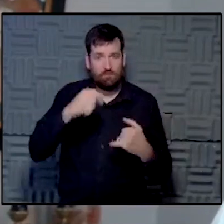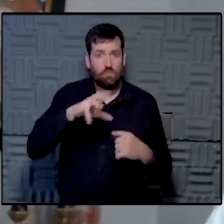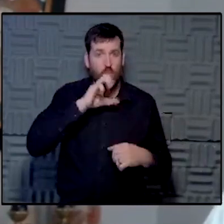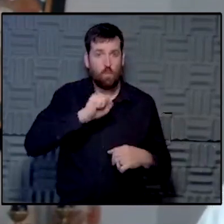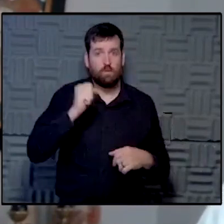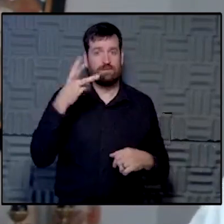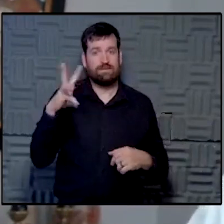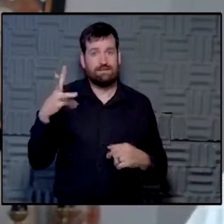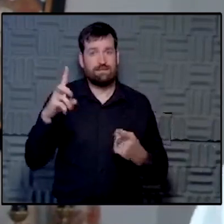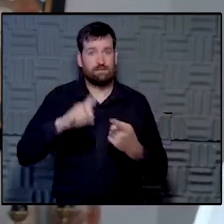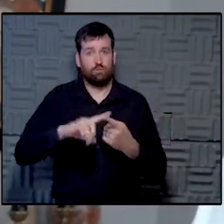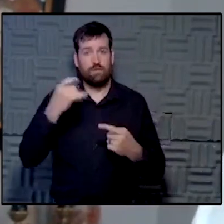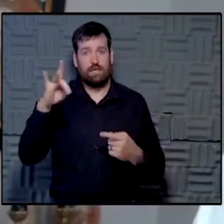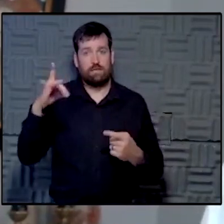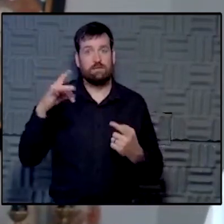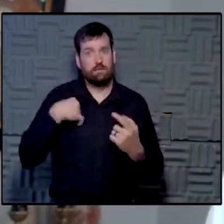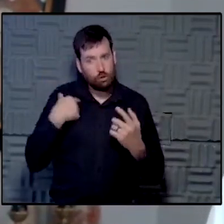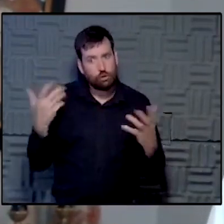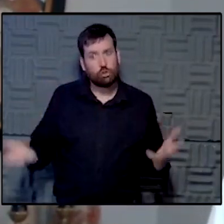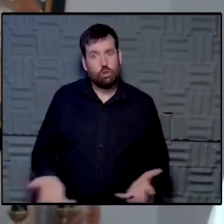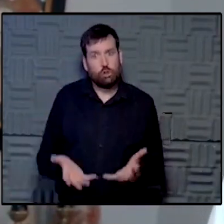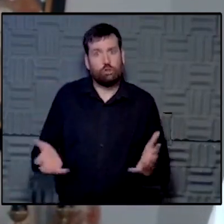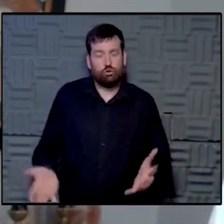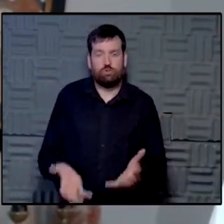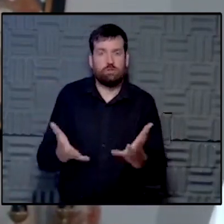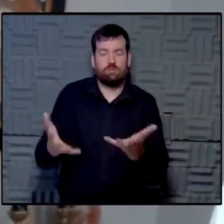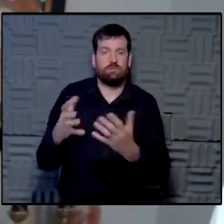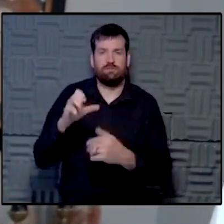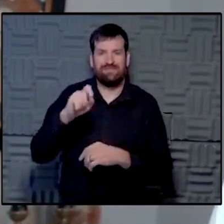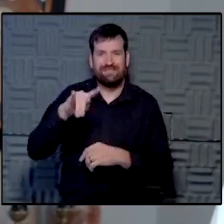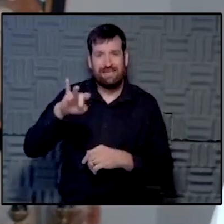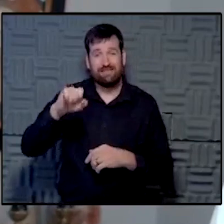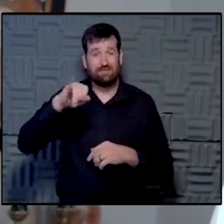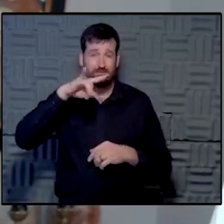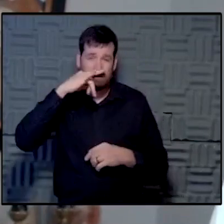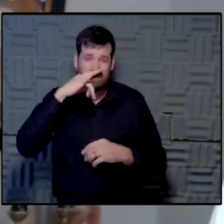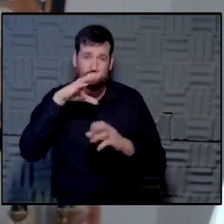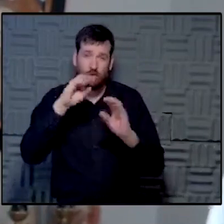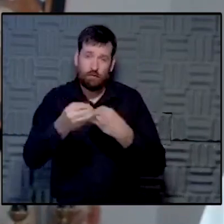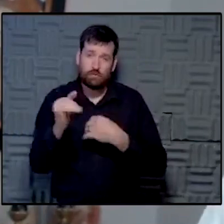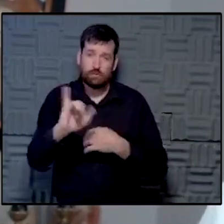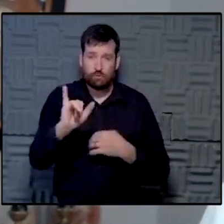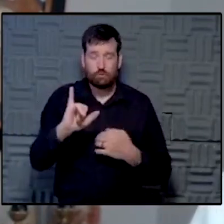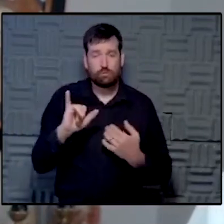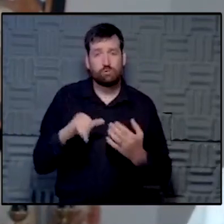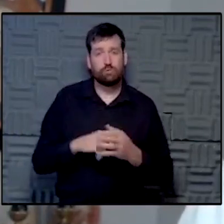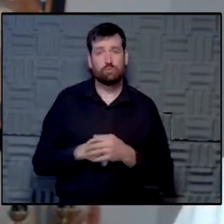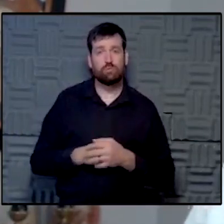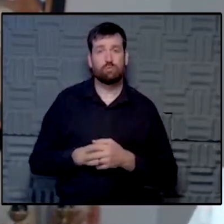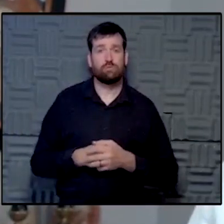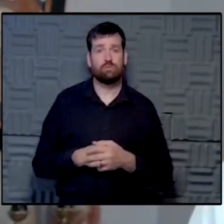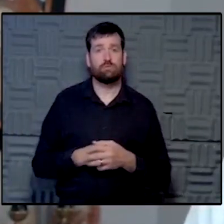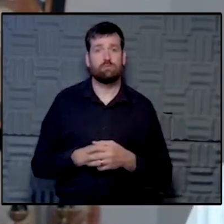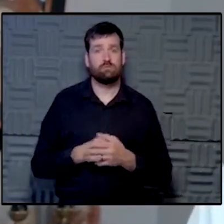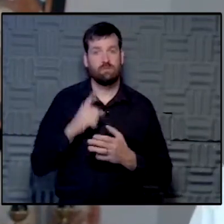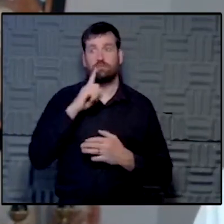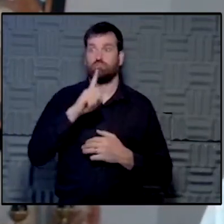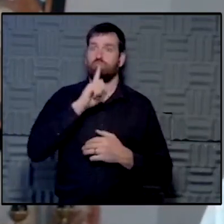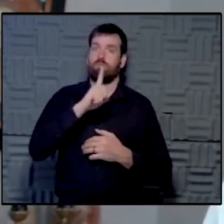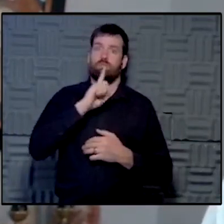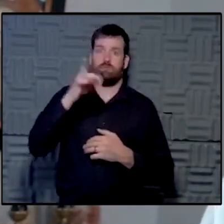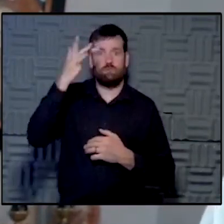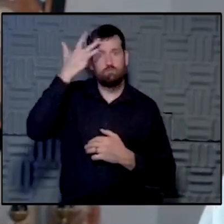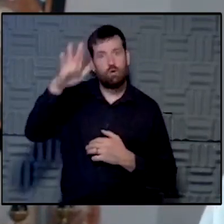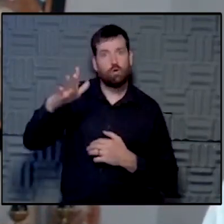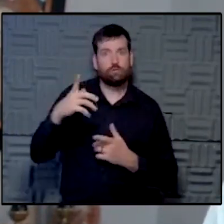And we're encouraging vaccinating sites, and even pediatricians' offices are doing this, and I think it's a really smart thing to